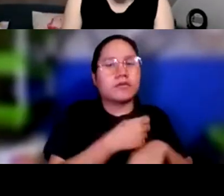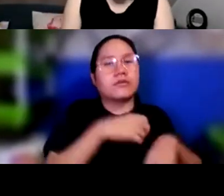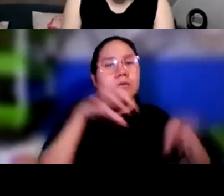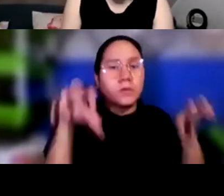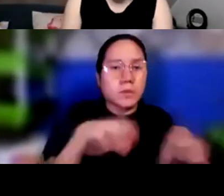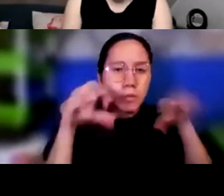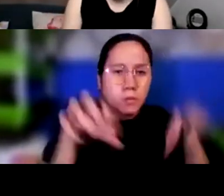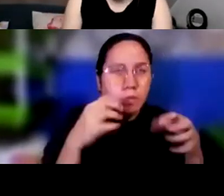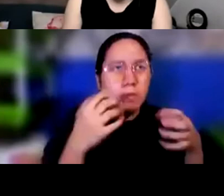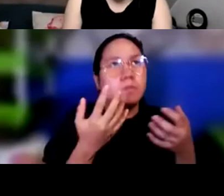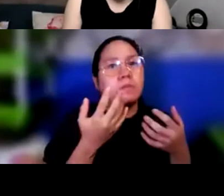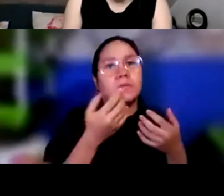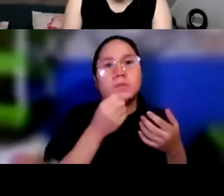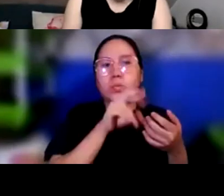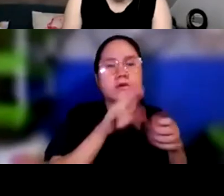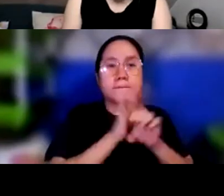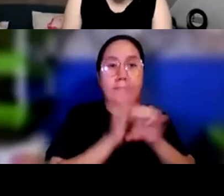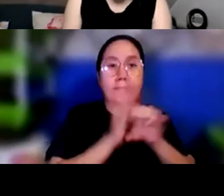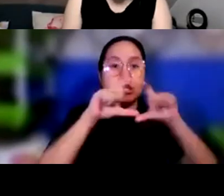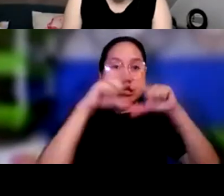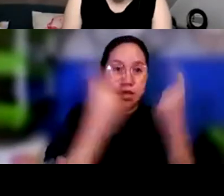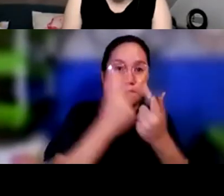you, parang I know it's difficult.